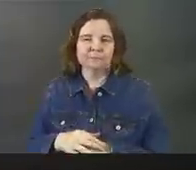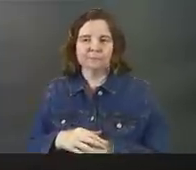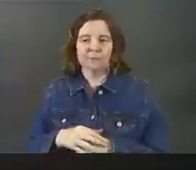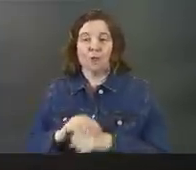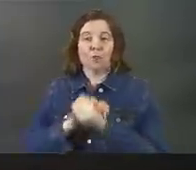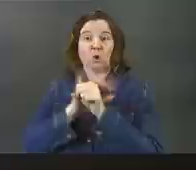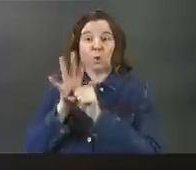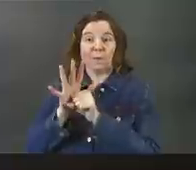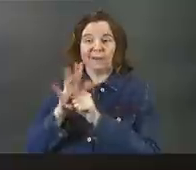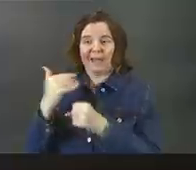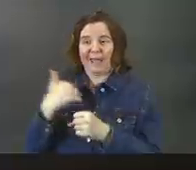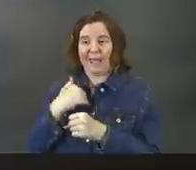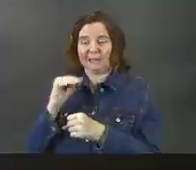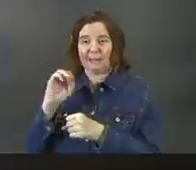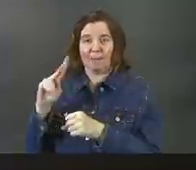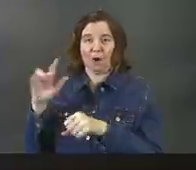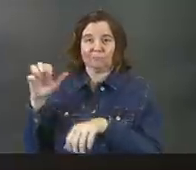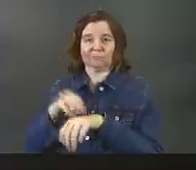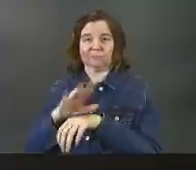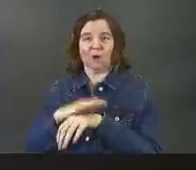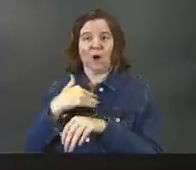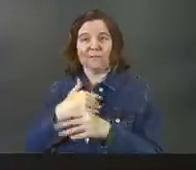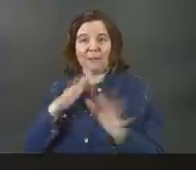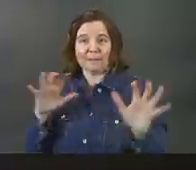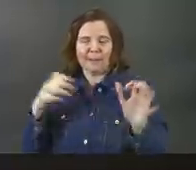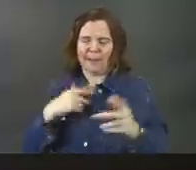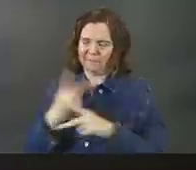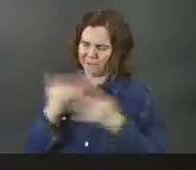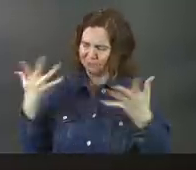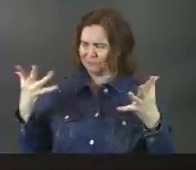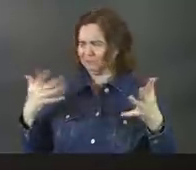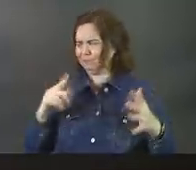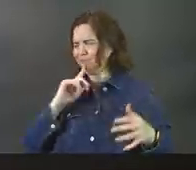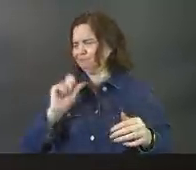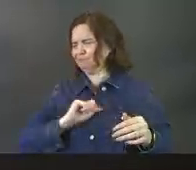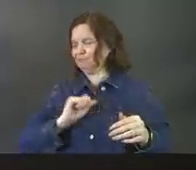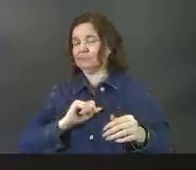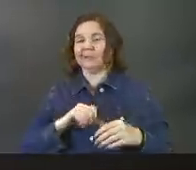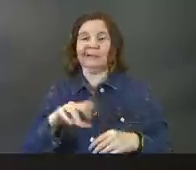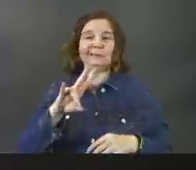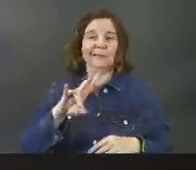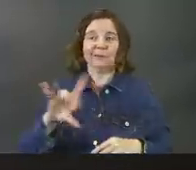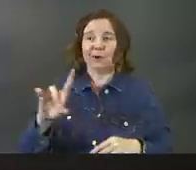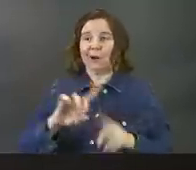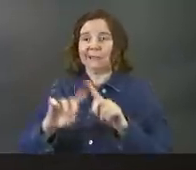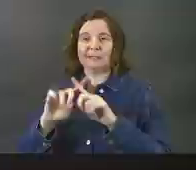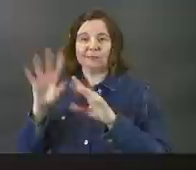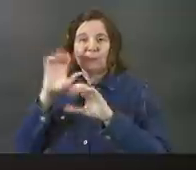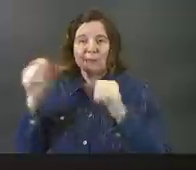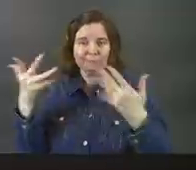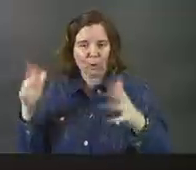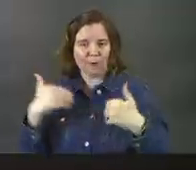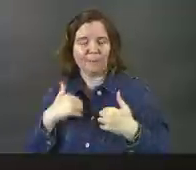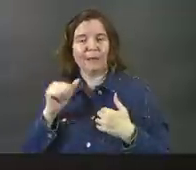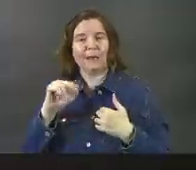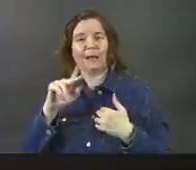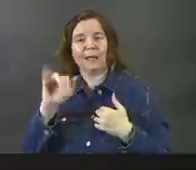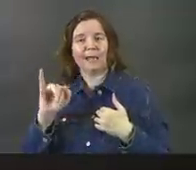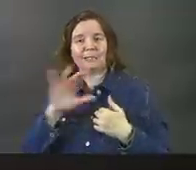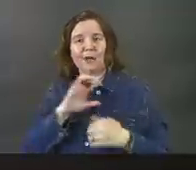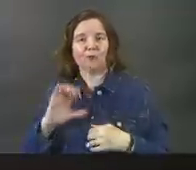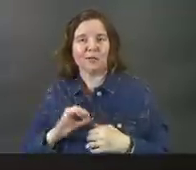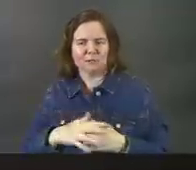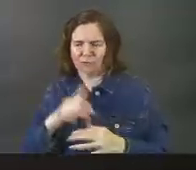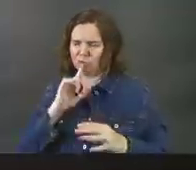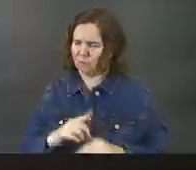beast. If you get it, you're going to get the mark of the beast. I figured it out, right? 7 or 8 U.S. presidents at this point have been the Antichrist, for sure, you know?